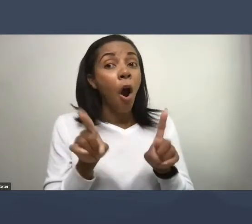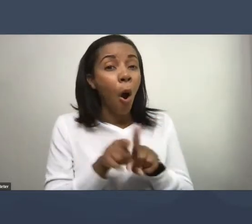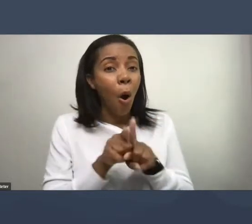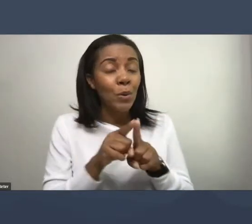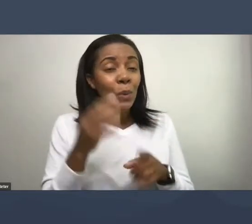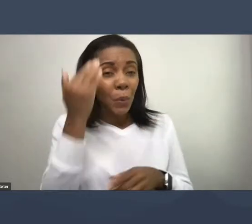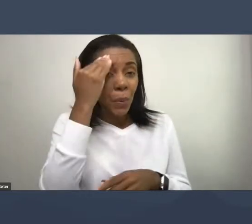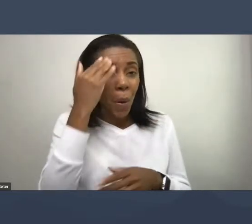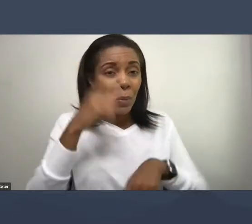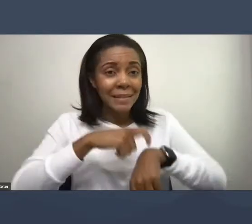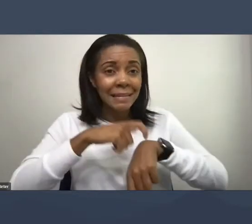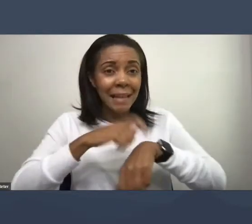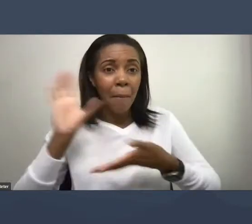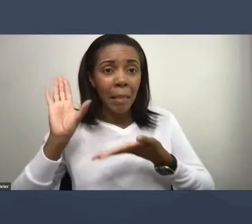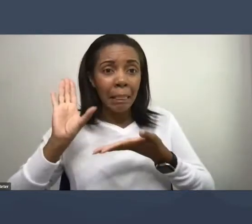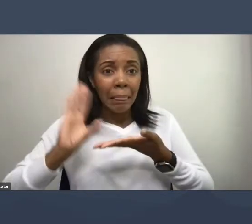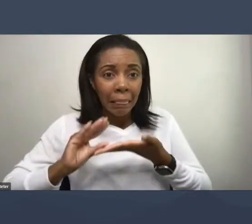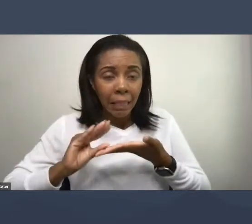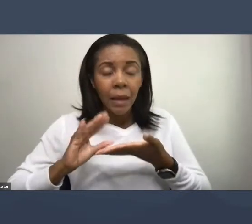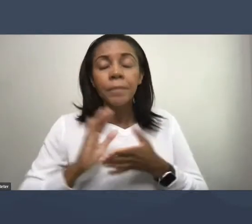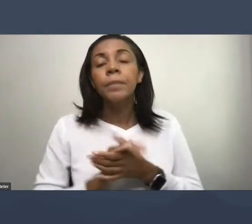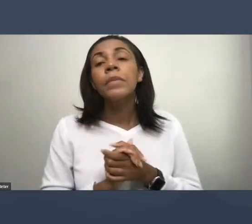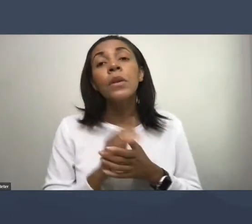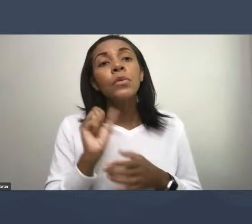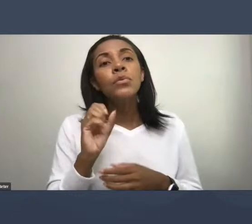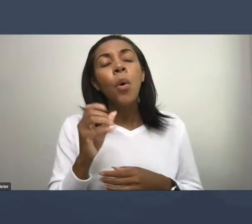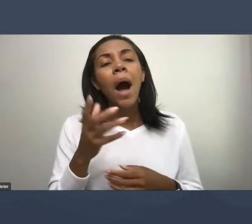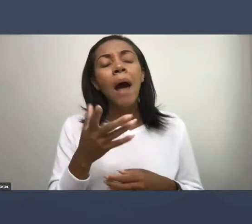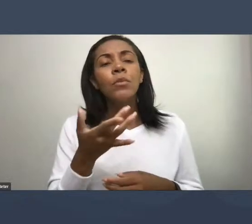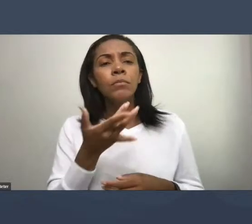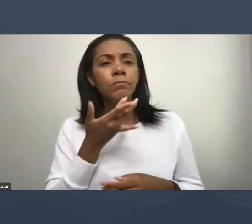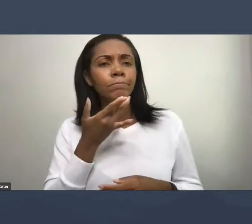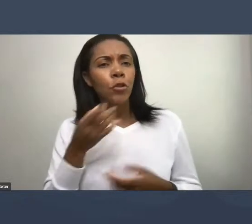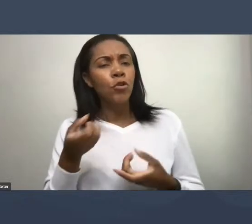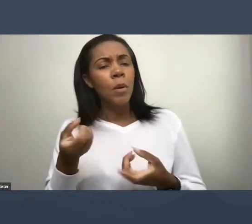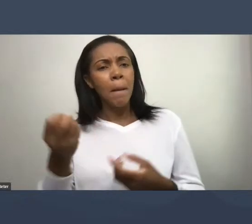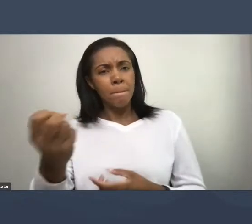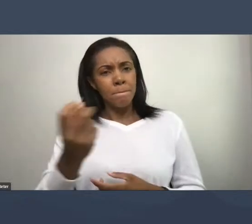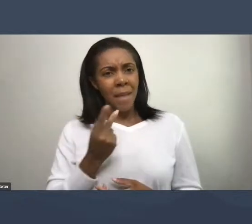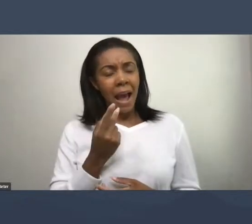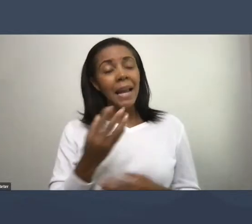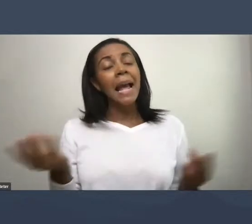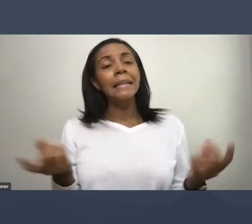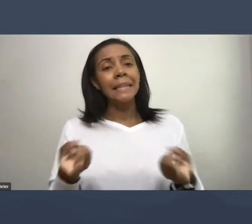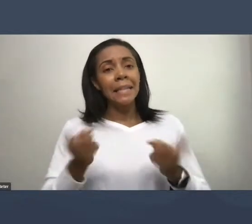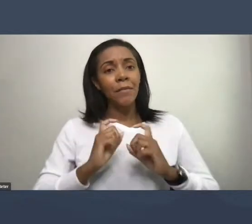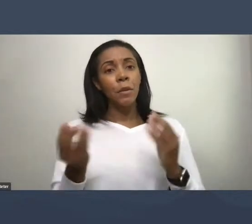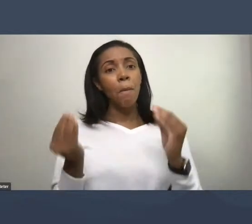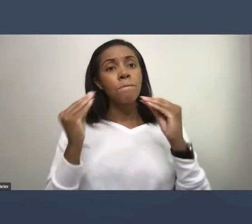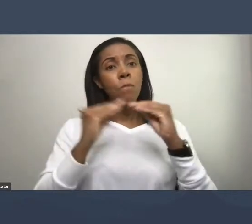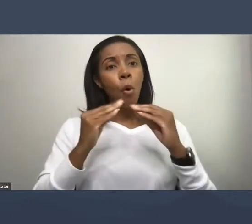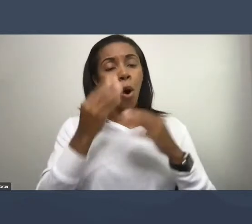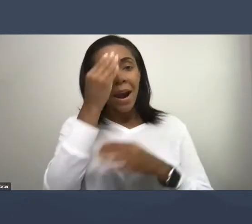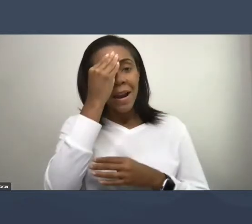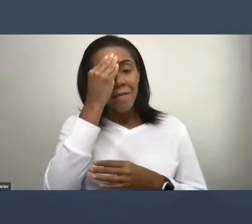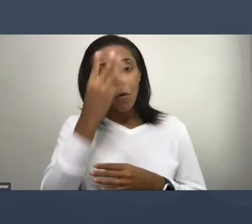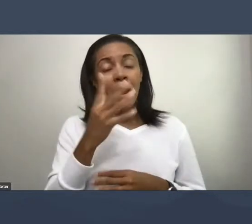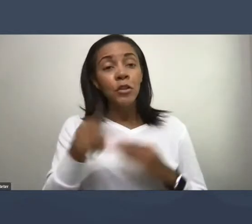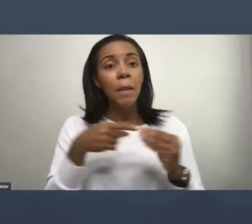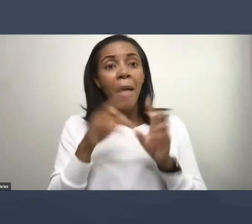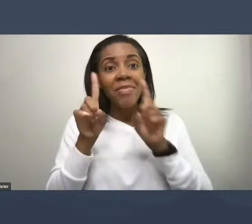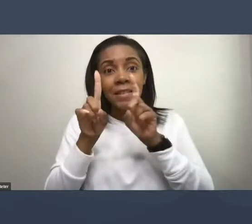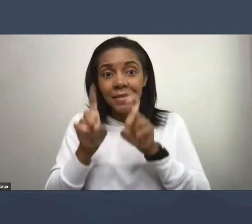short. So I would like for you to come back and give us more information actually on the testing of the water and